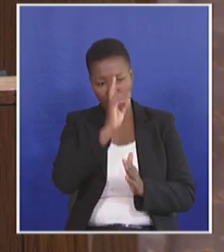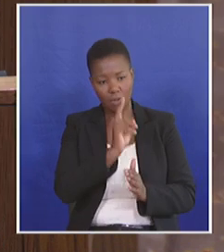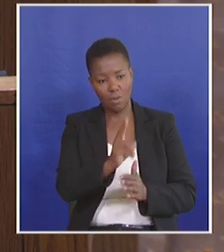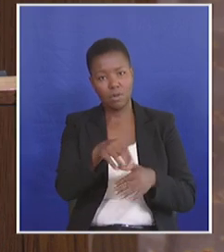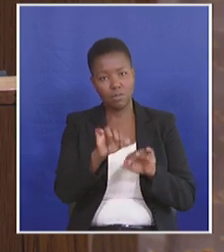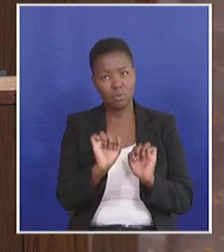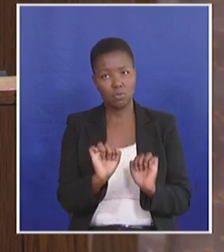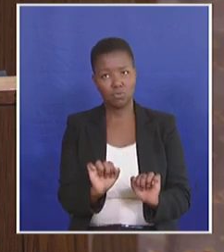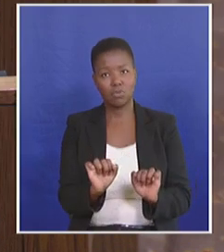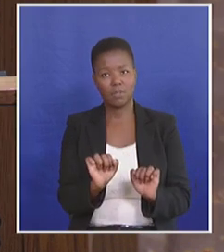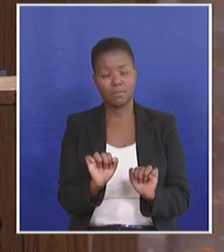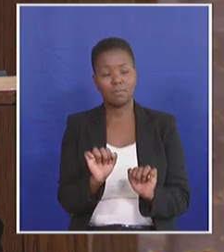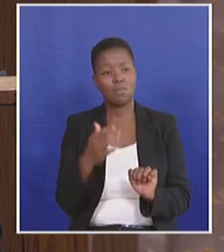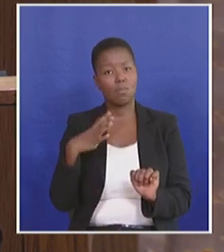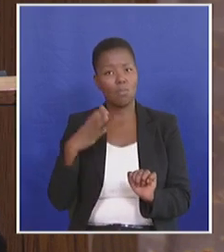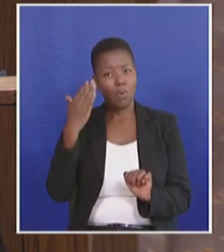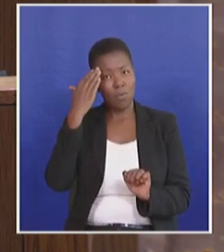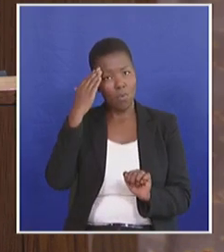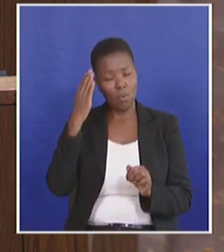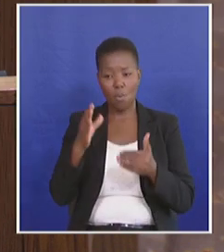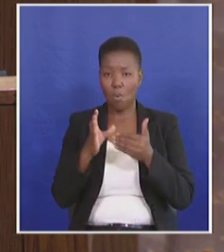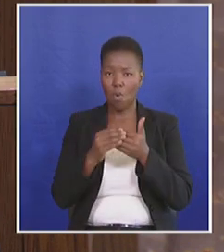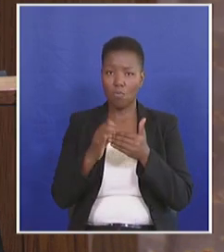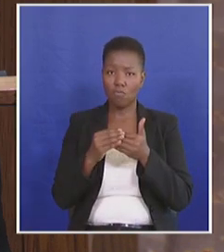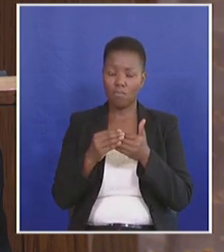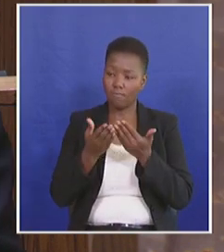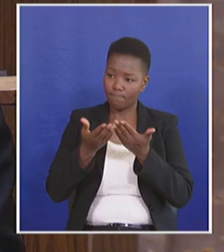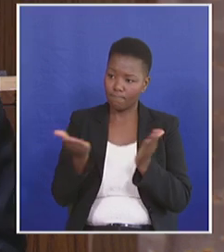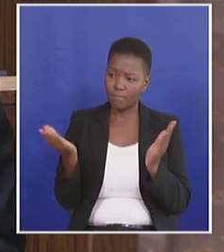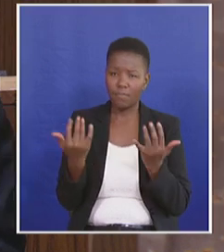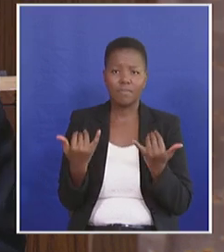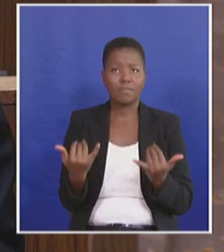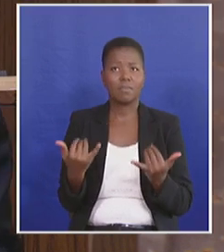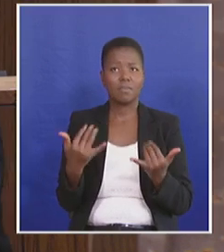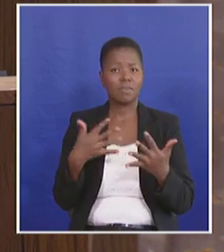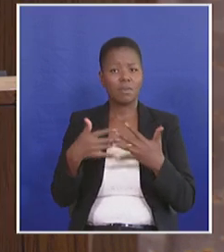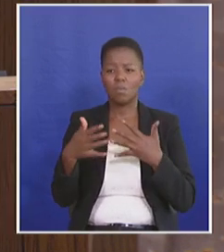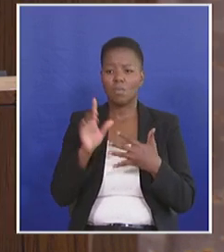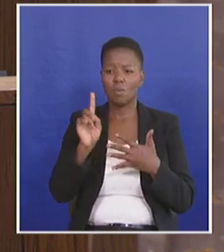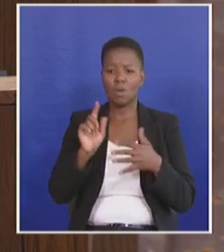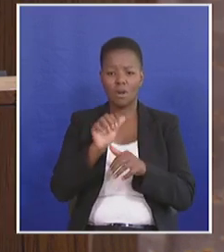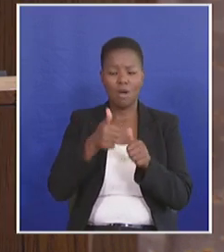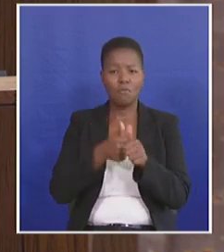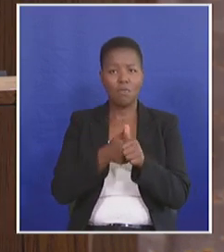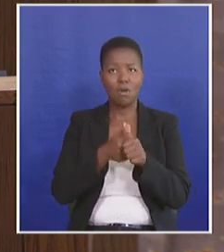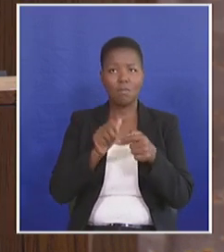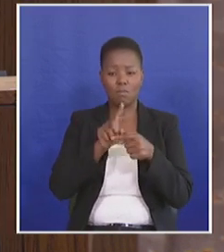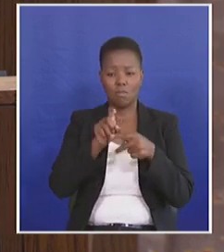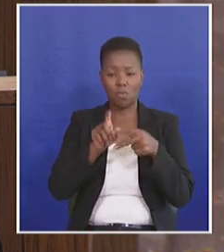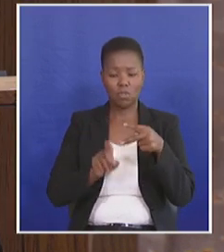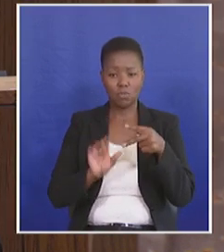Chairperson, know from the Honourable members what questions, follow-up questions they've got on this